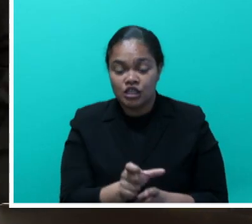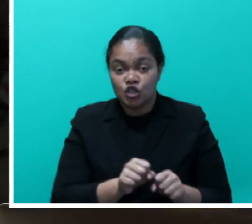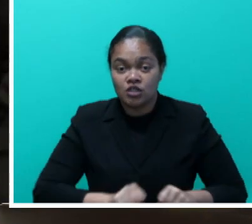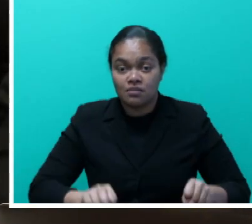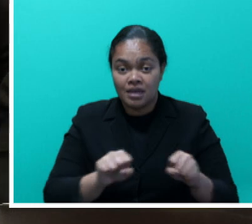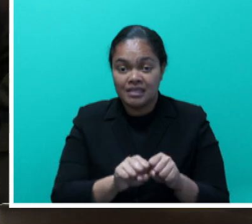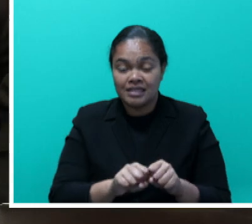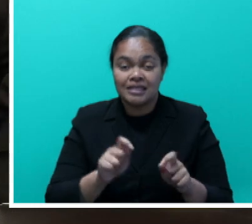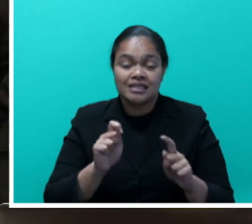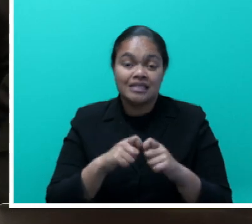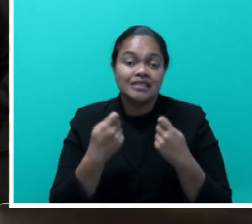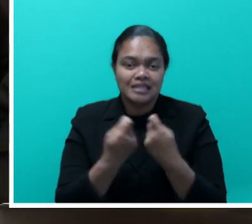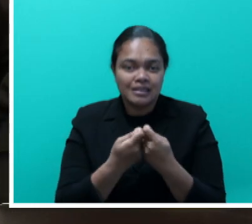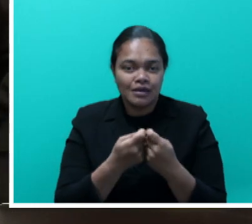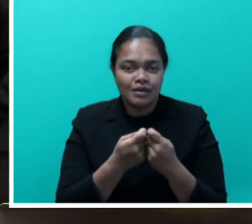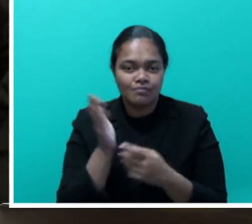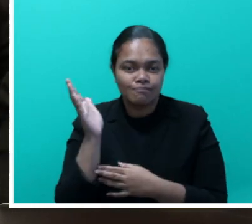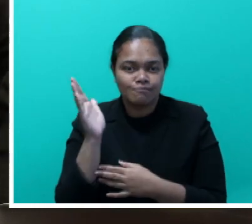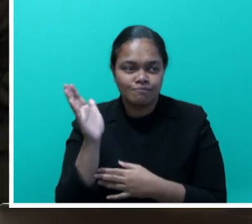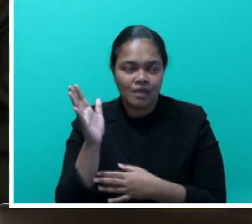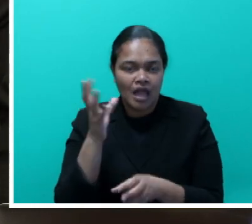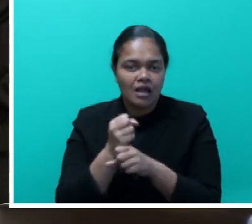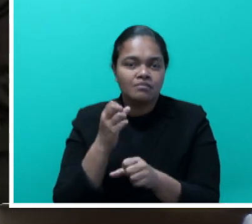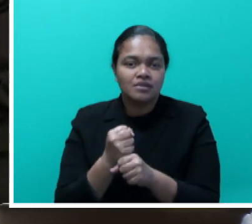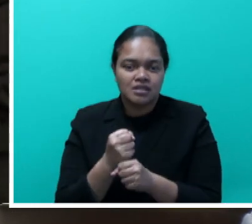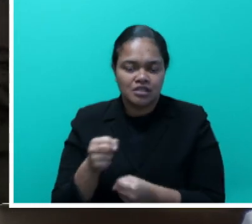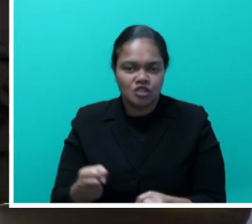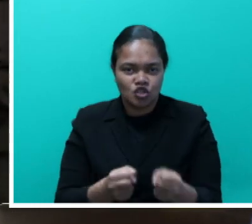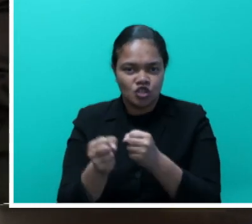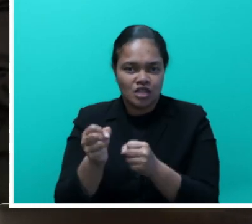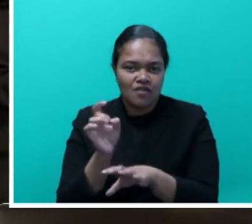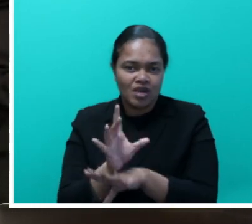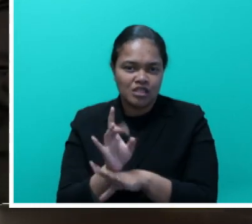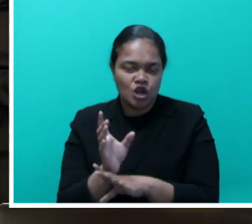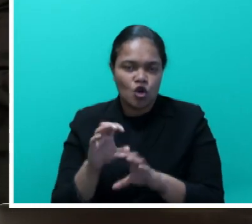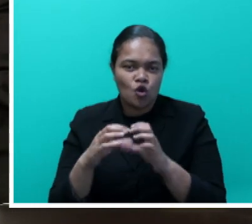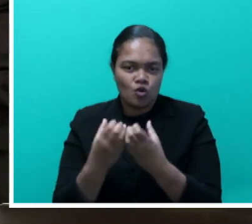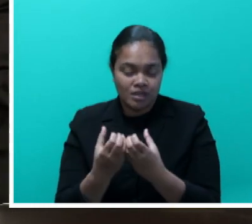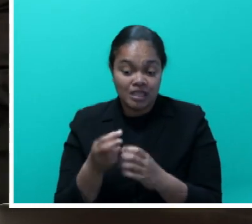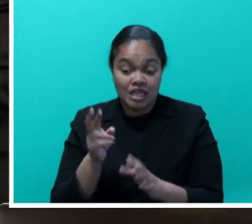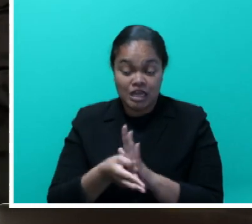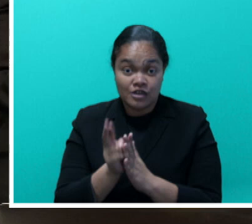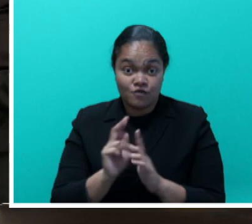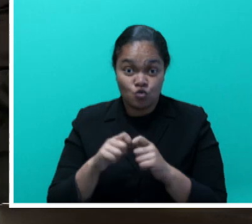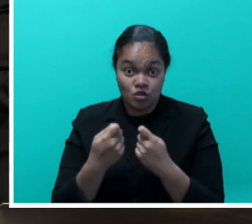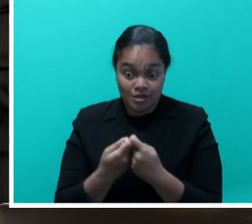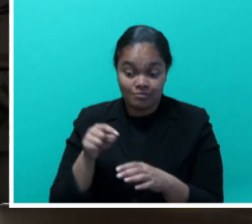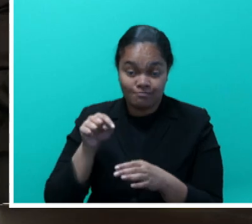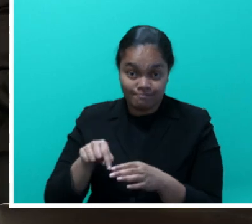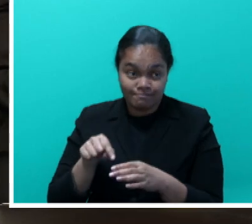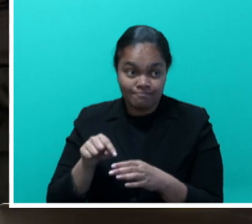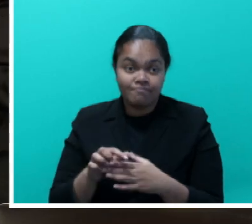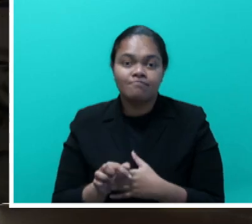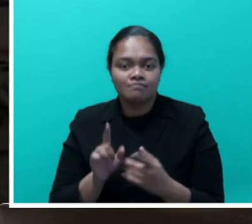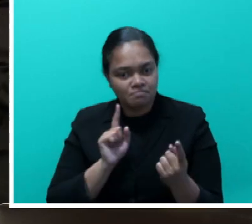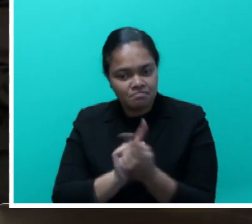team present an update to the Strategic Advisory Group. The review team has met with the